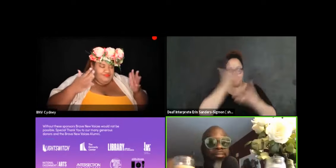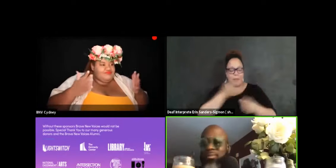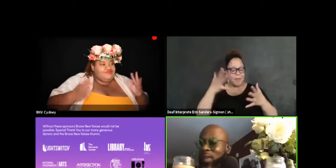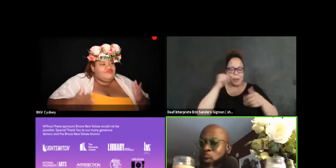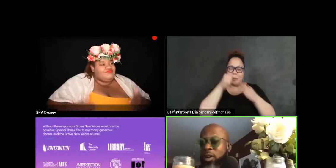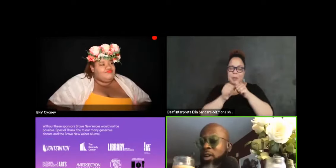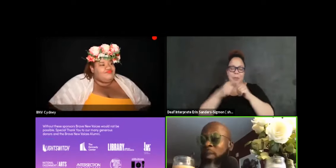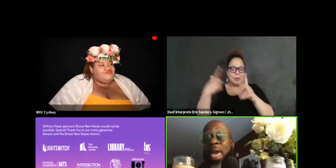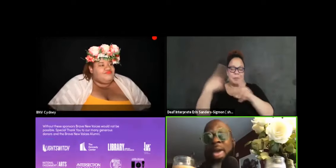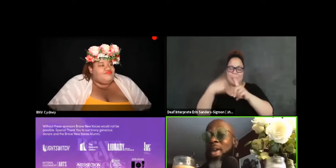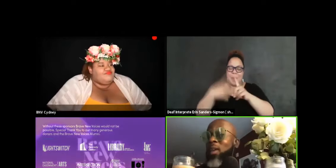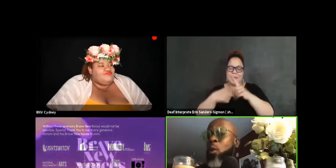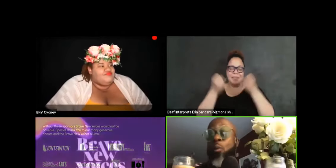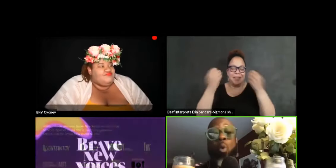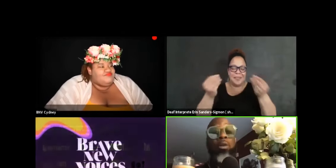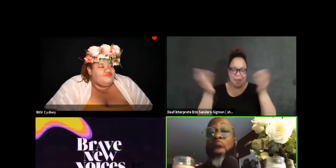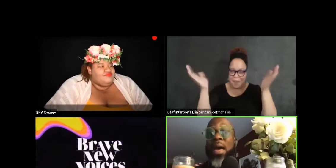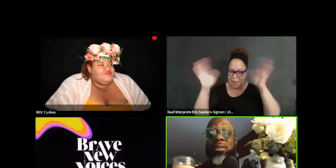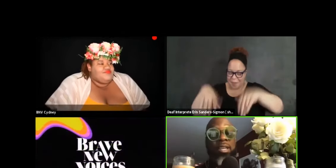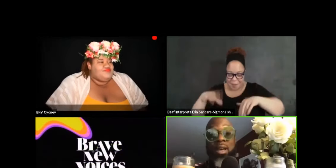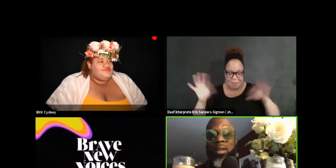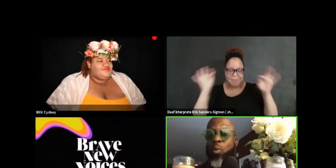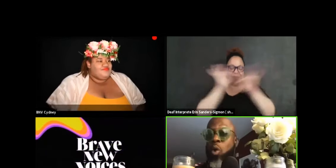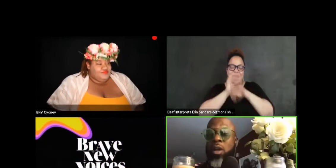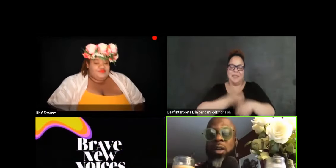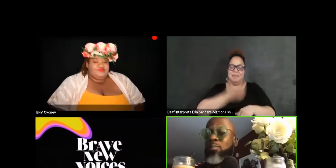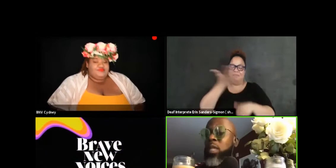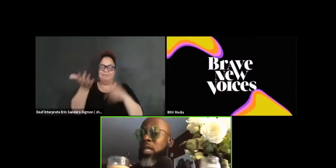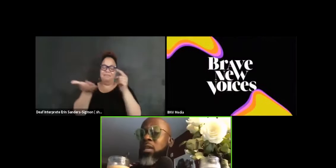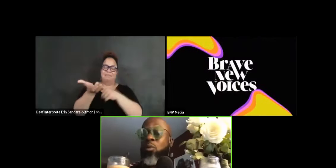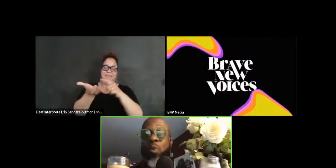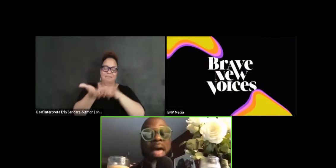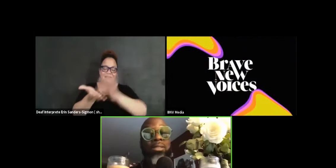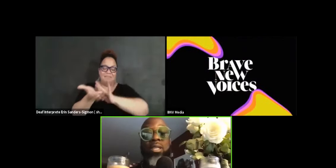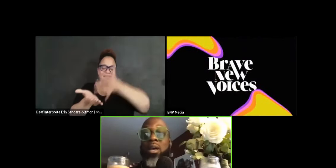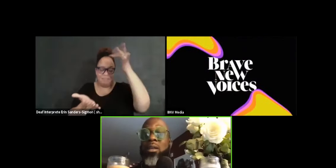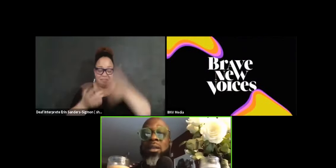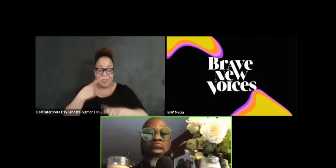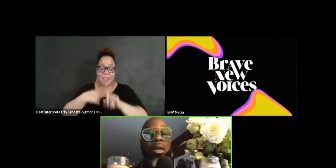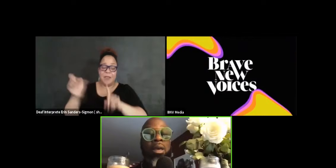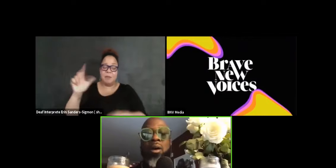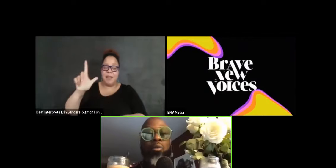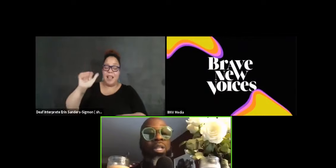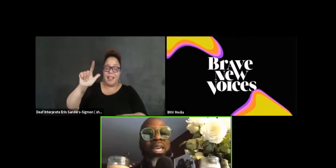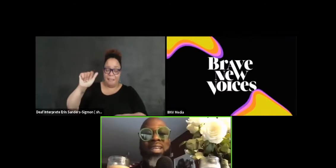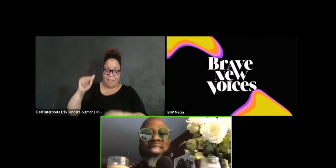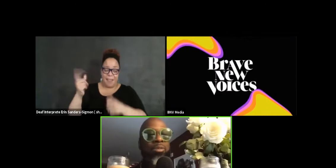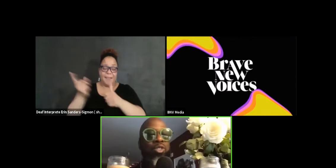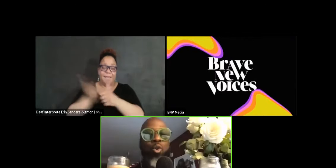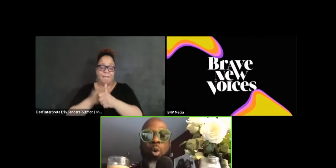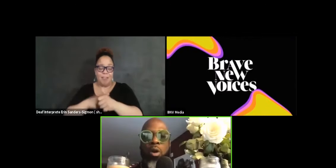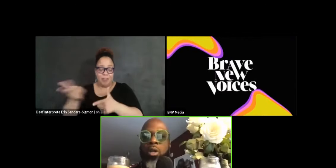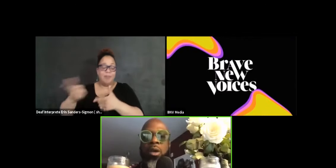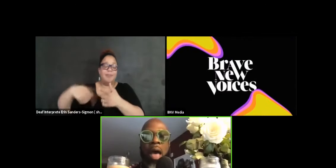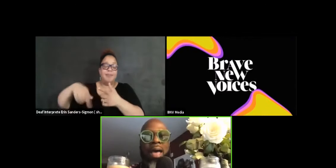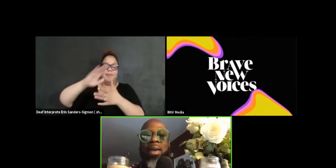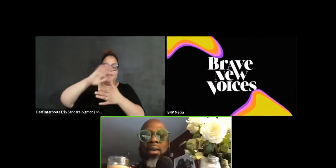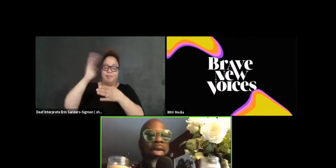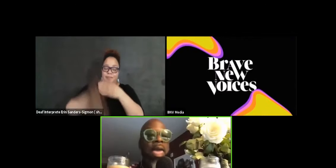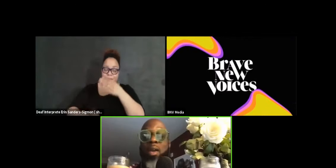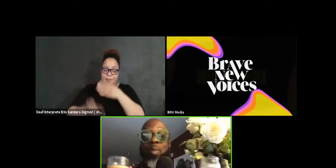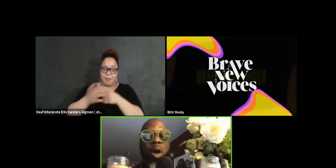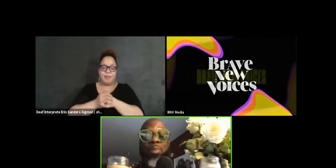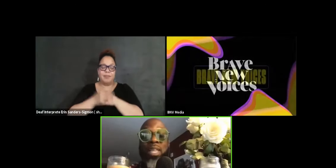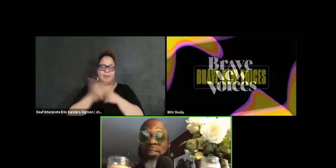up. Word up. Hey, one round done. One complete round done. Really exceptional work.